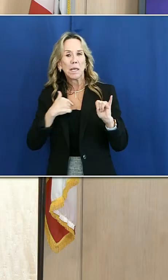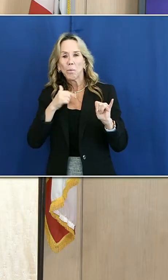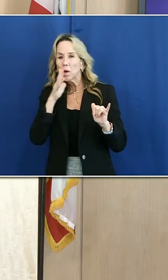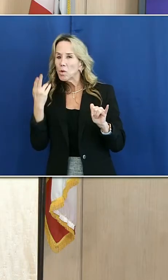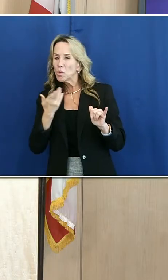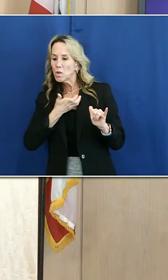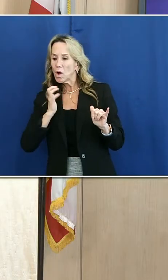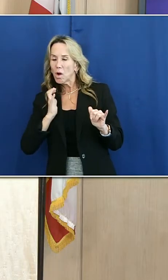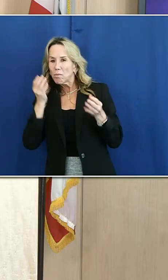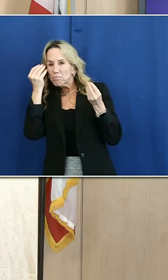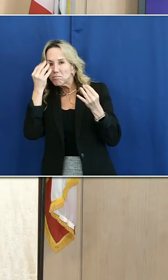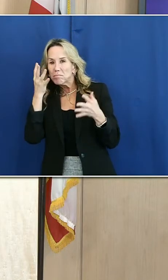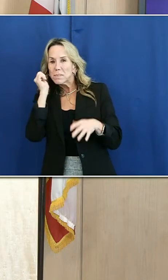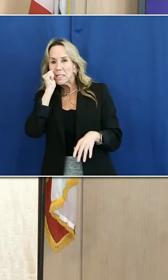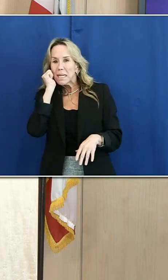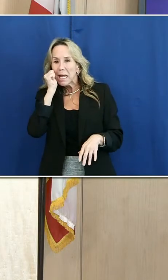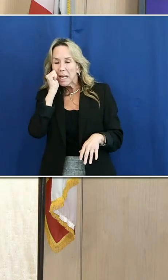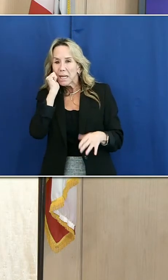day-to-day basis?